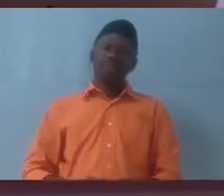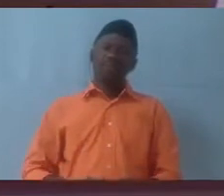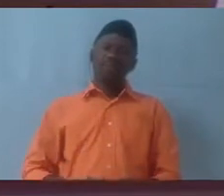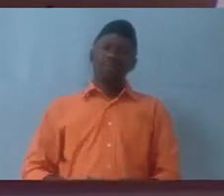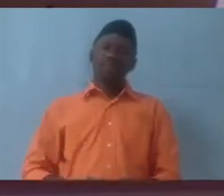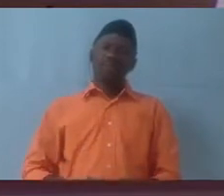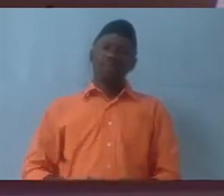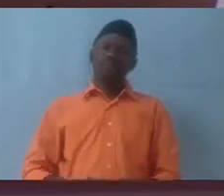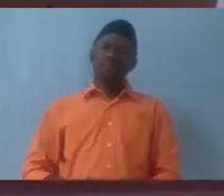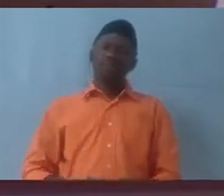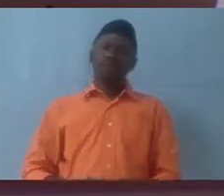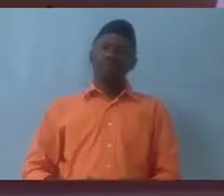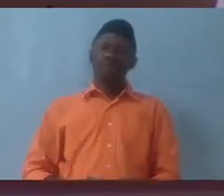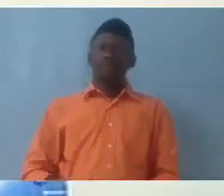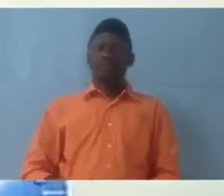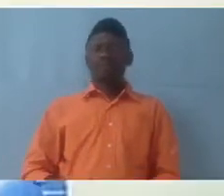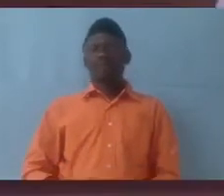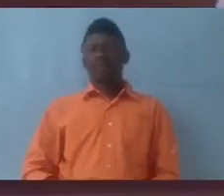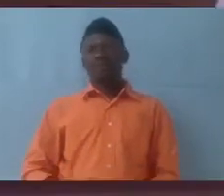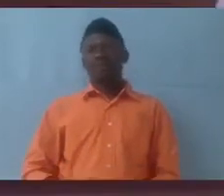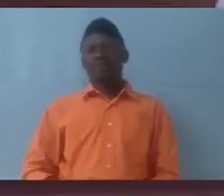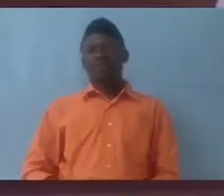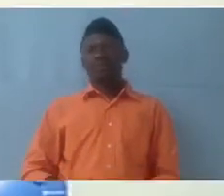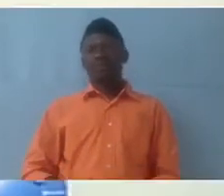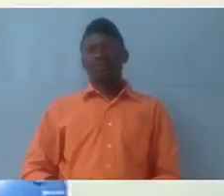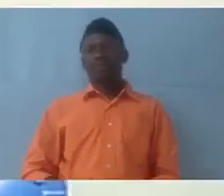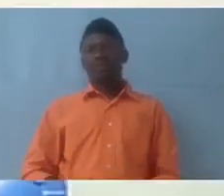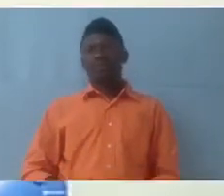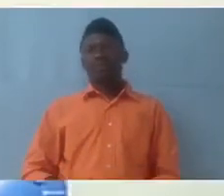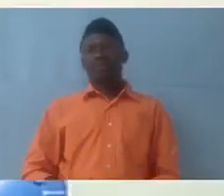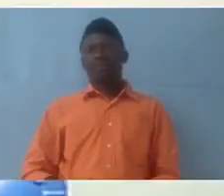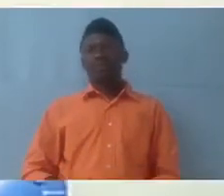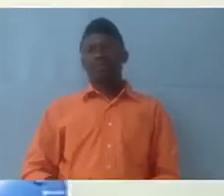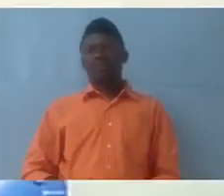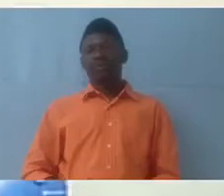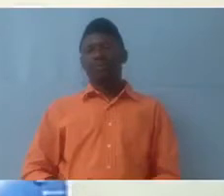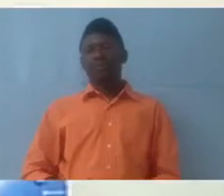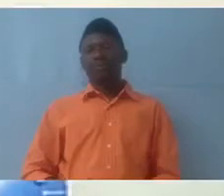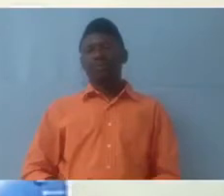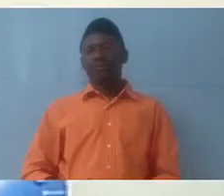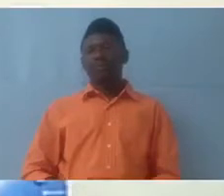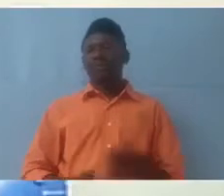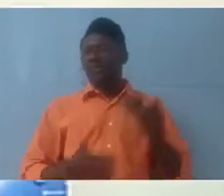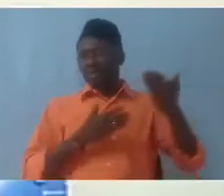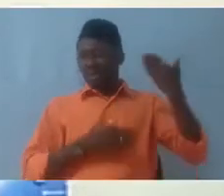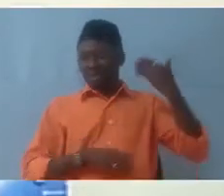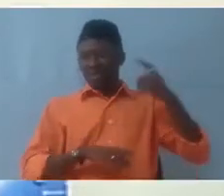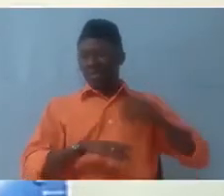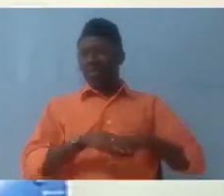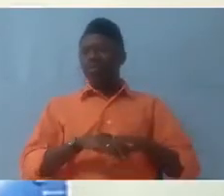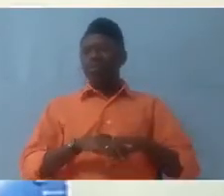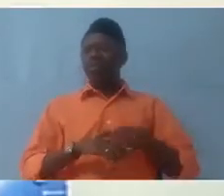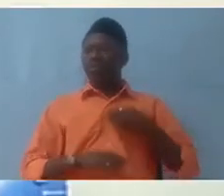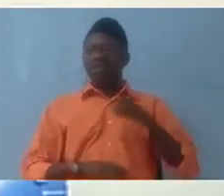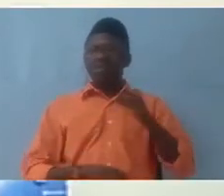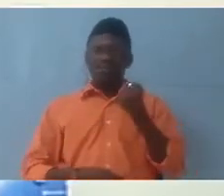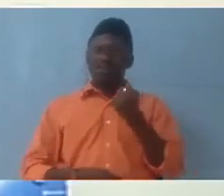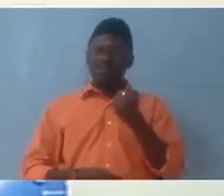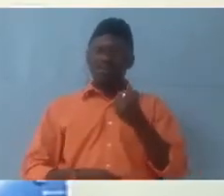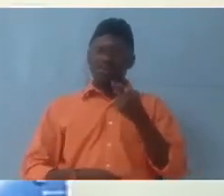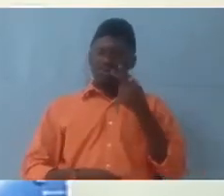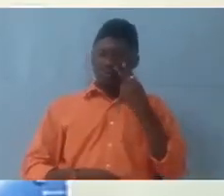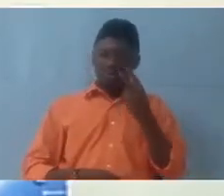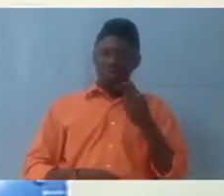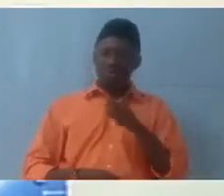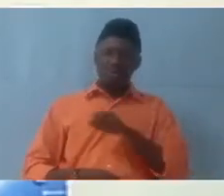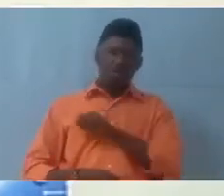yi. We back then it was difficult to even see ourselves as a